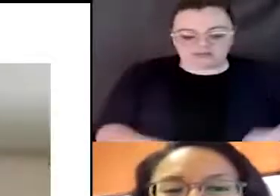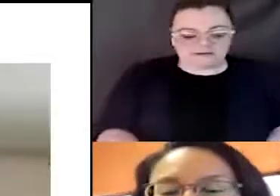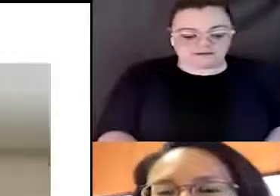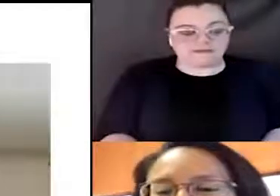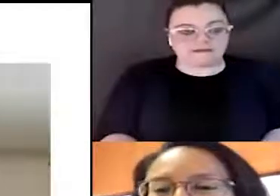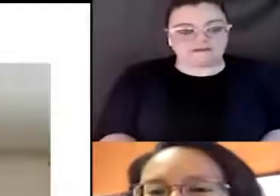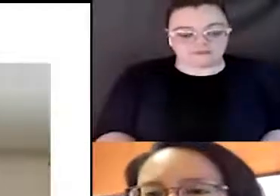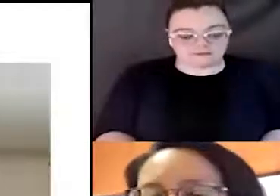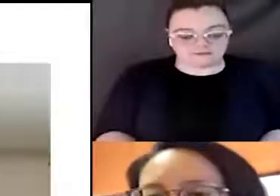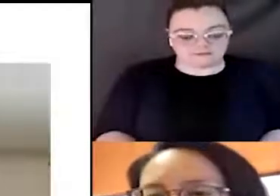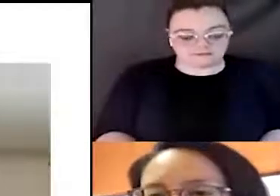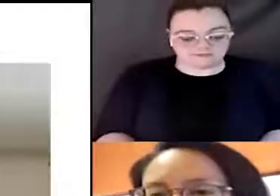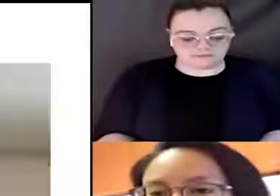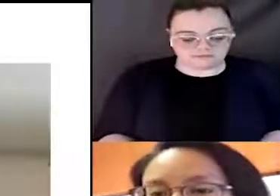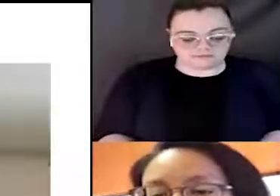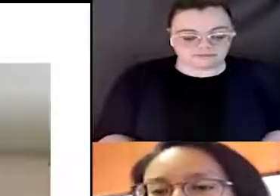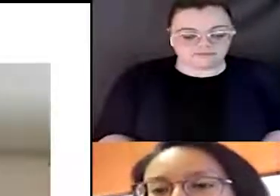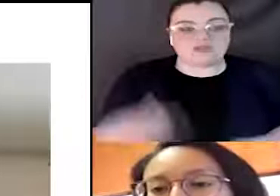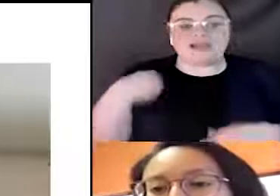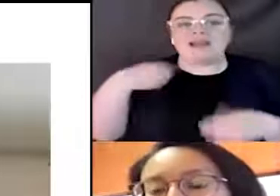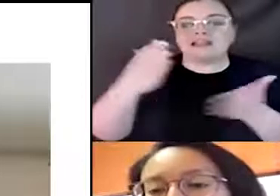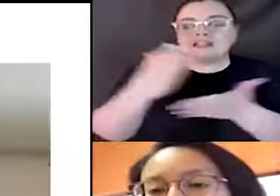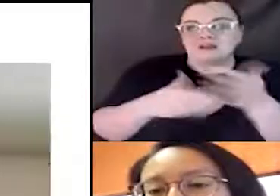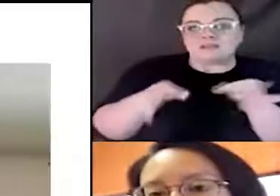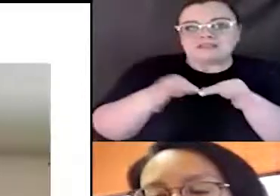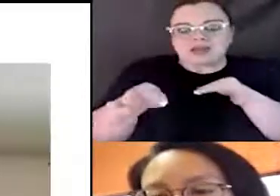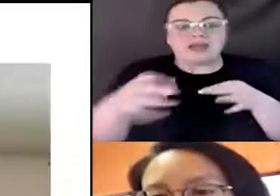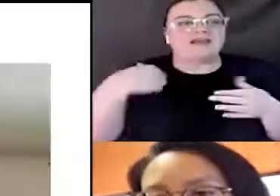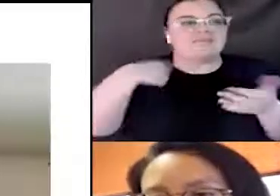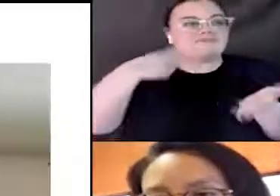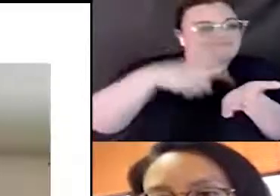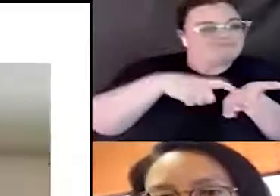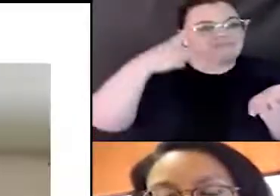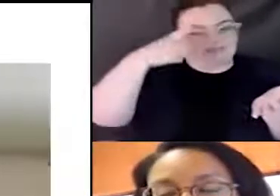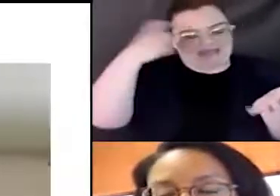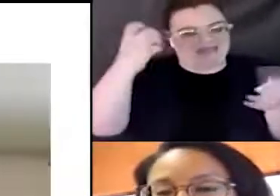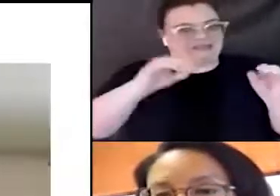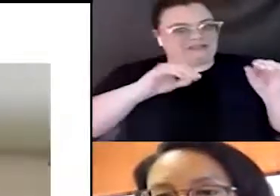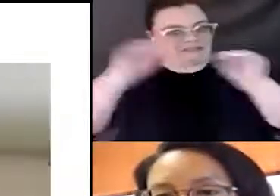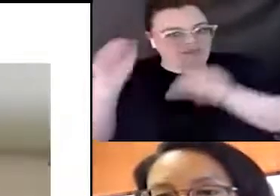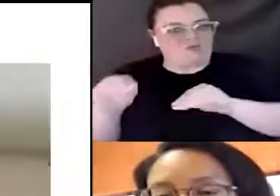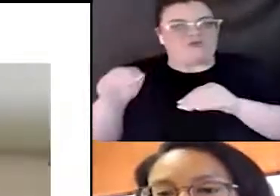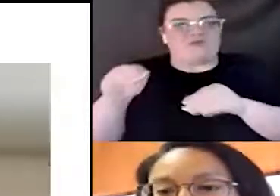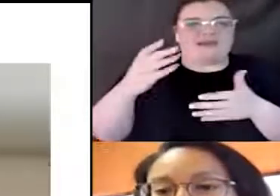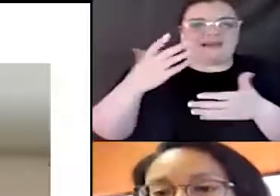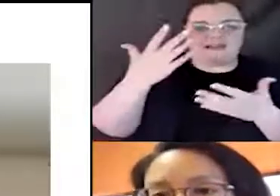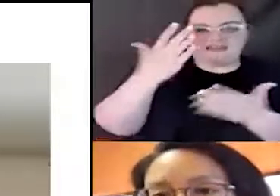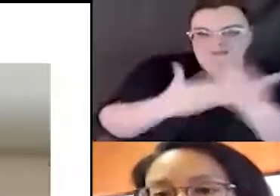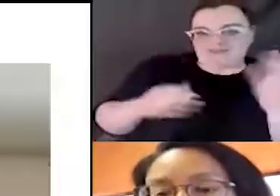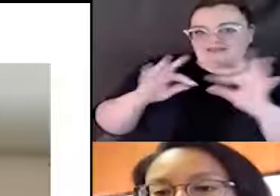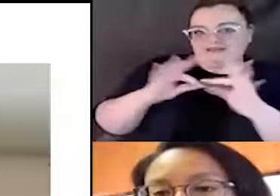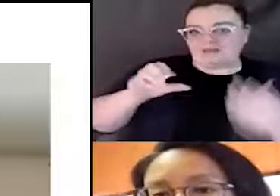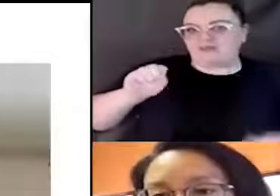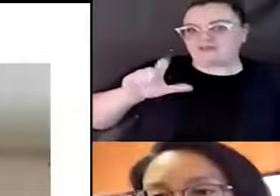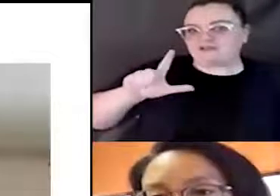were delays, and as I mentioned, because of the move with the families in Sloan House and coming